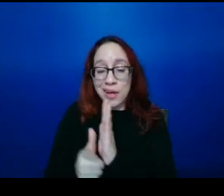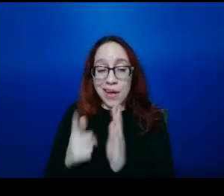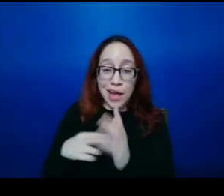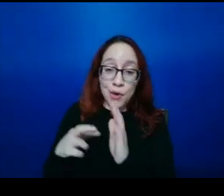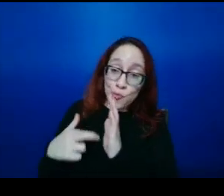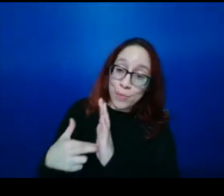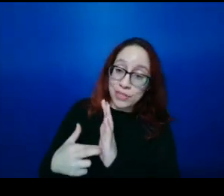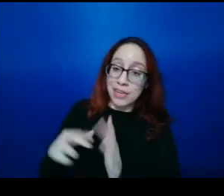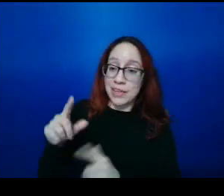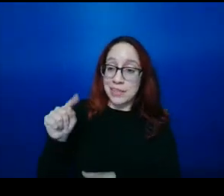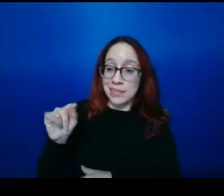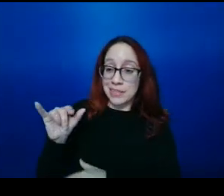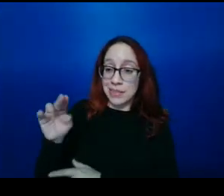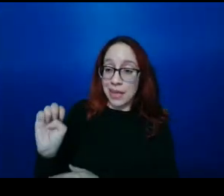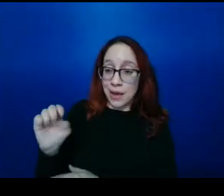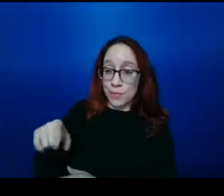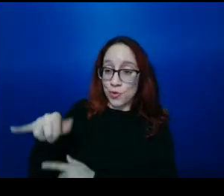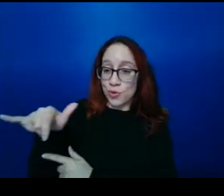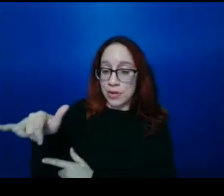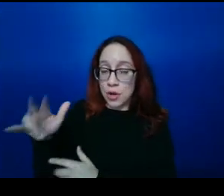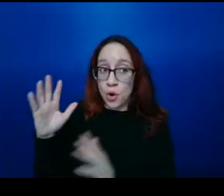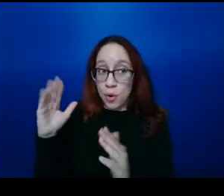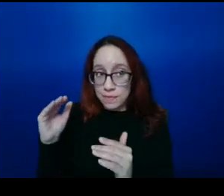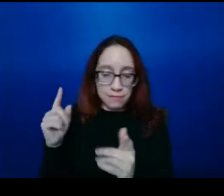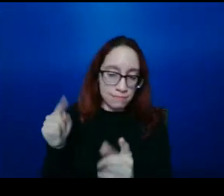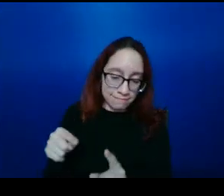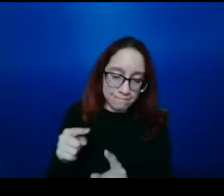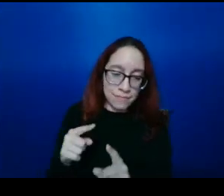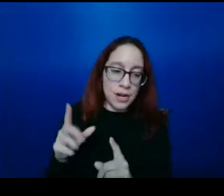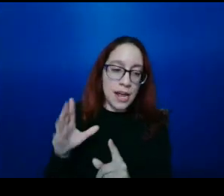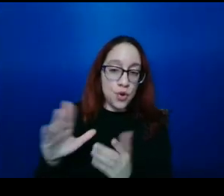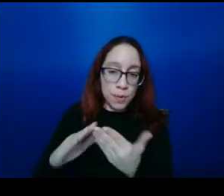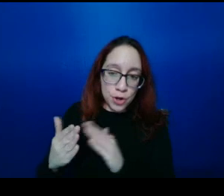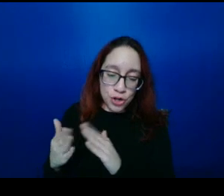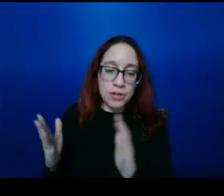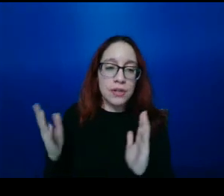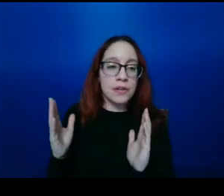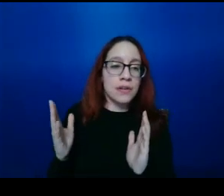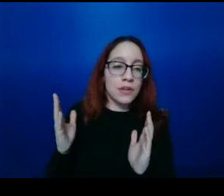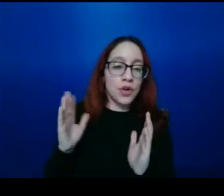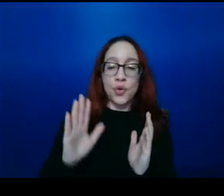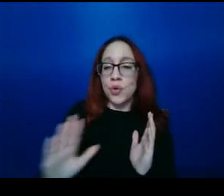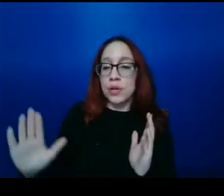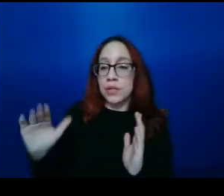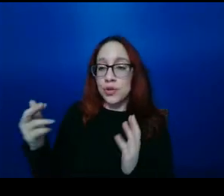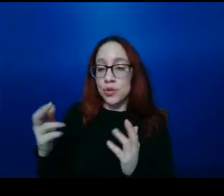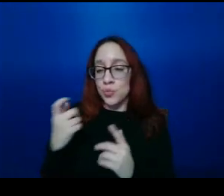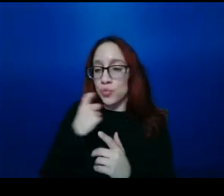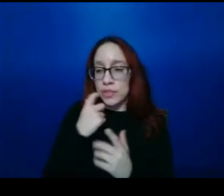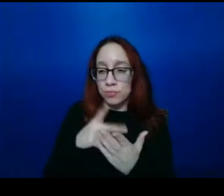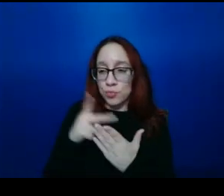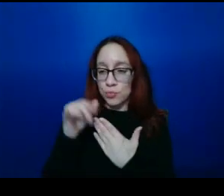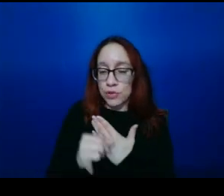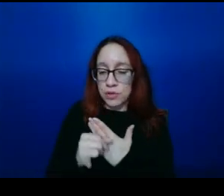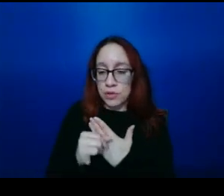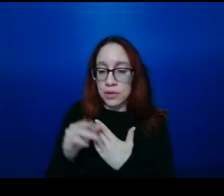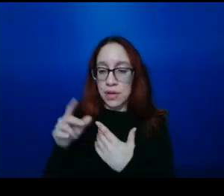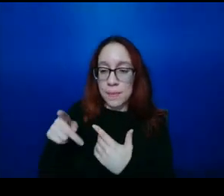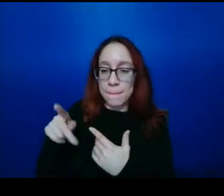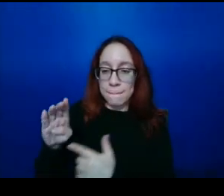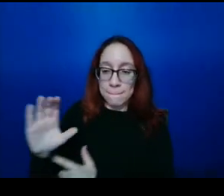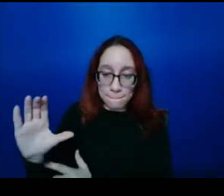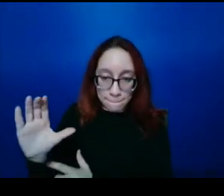only in this matter or hopeful matter in your community, but in their other recent project in Palm Beach